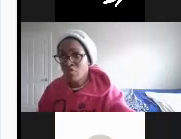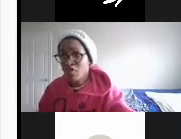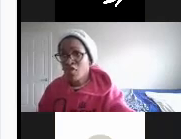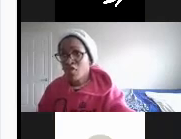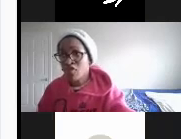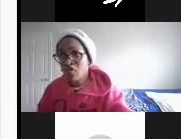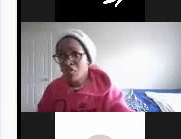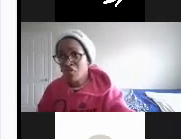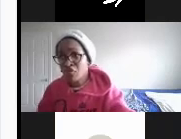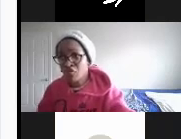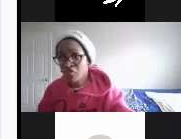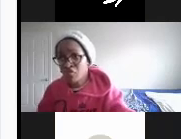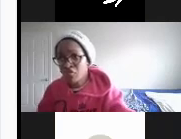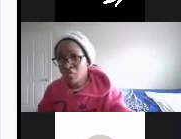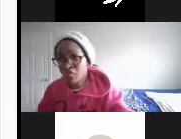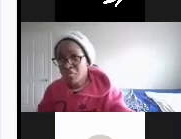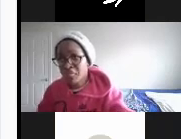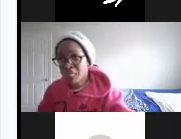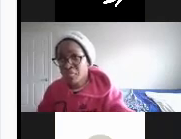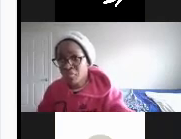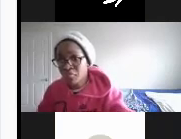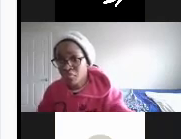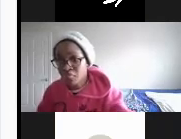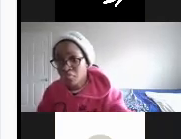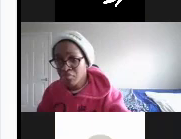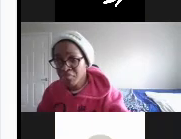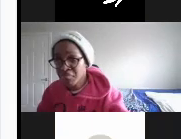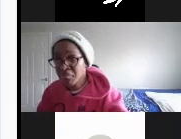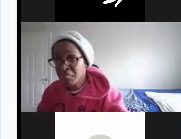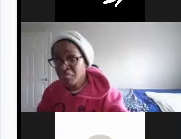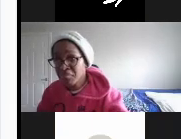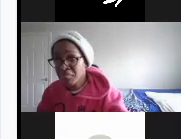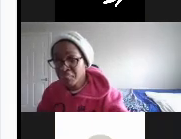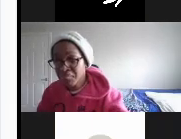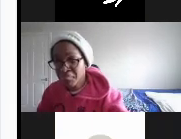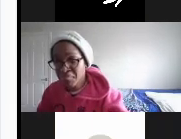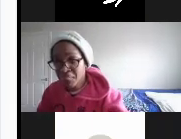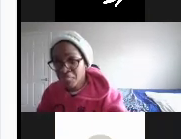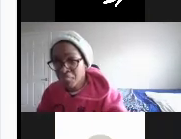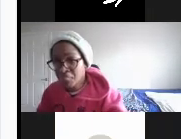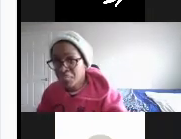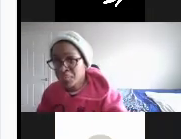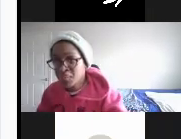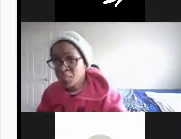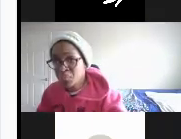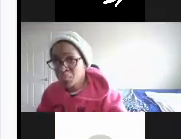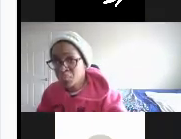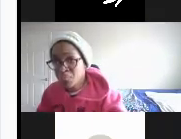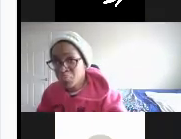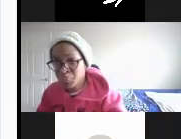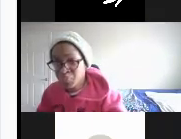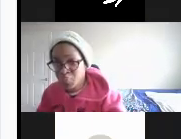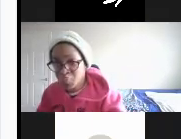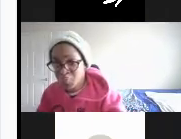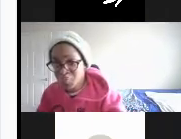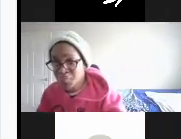Well, I'm gonna, on behalf of Serena and everybody at the Yes Center, thank you so much for all of